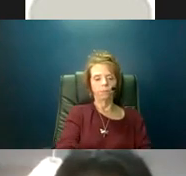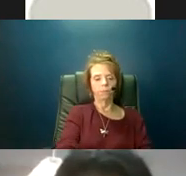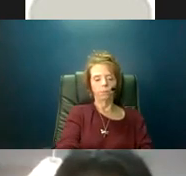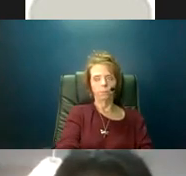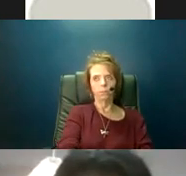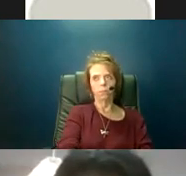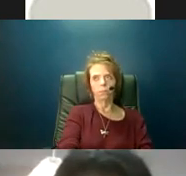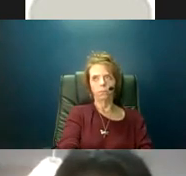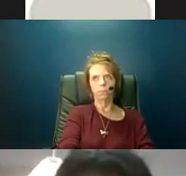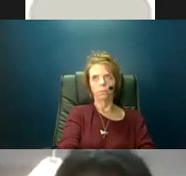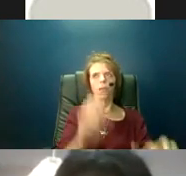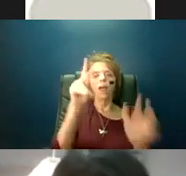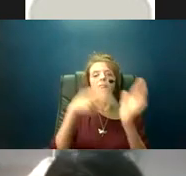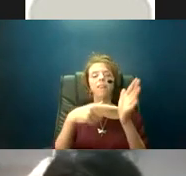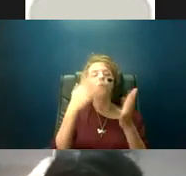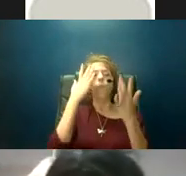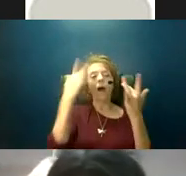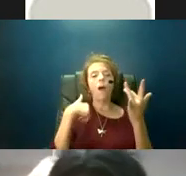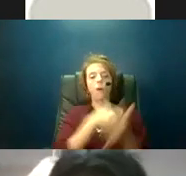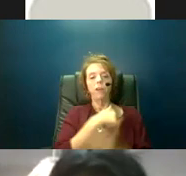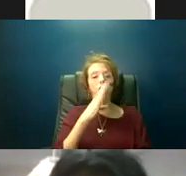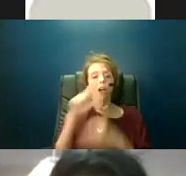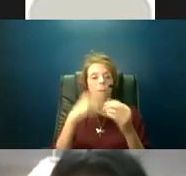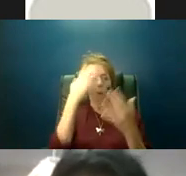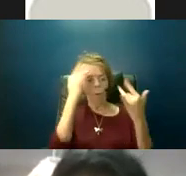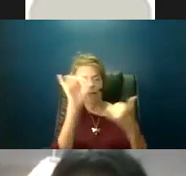this is where we talk about why that works and why that's important.